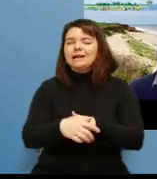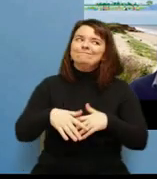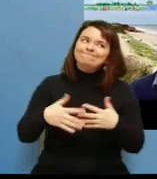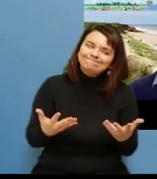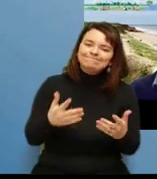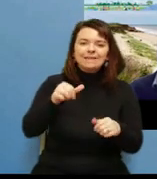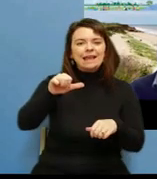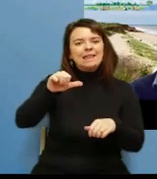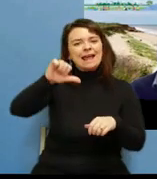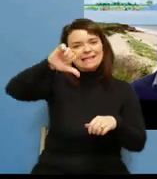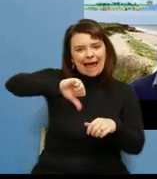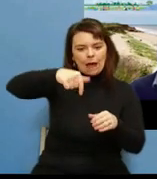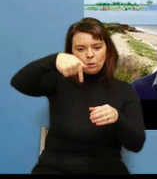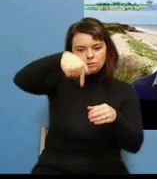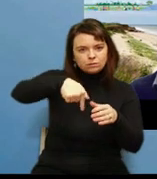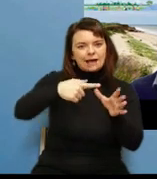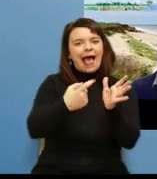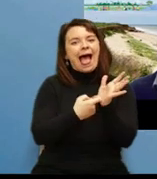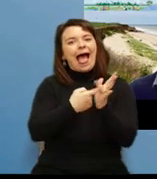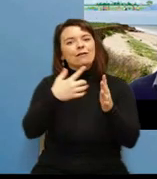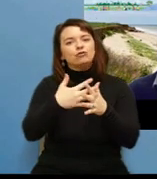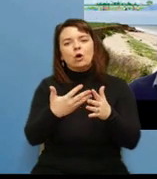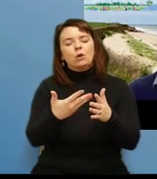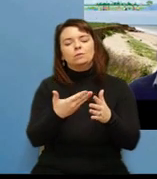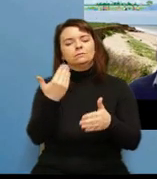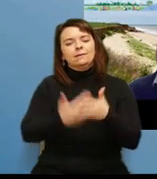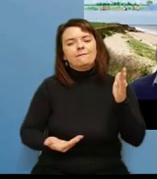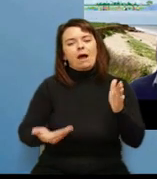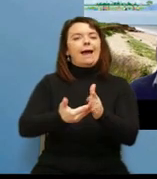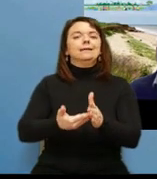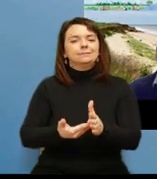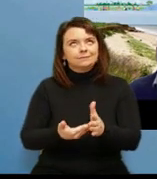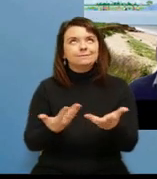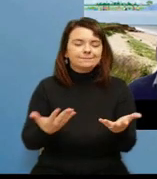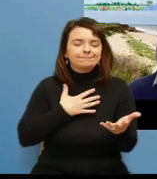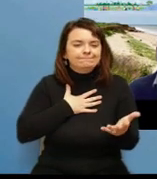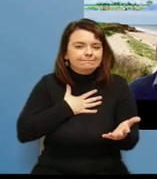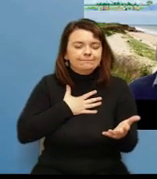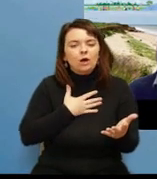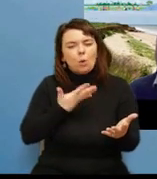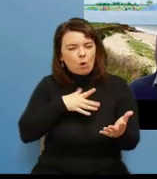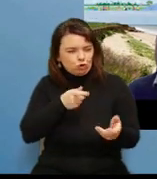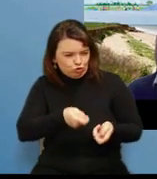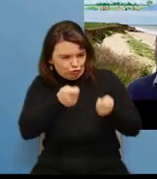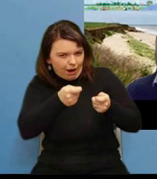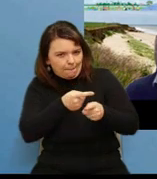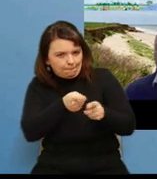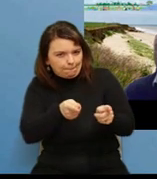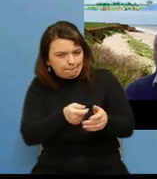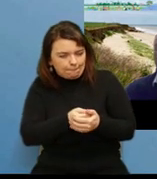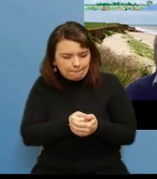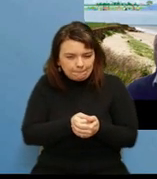arrow mistakenly wasn't added. So just wanted to point that